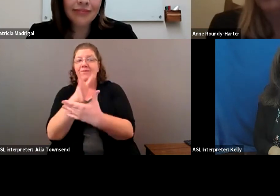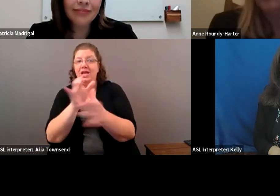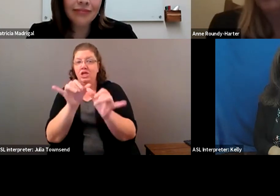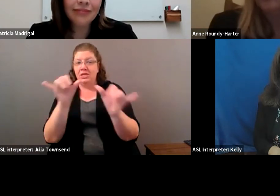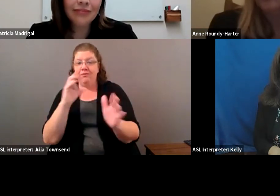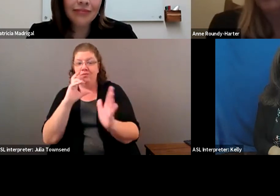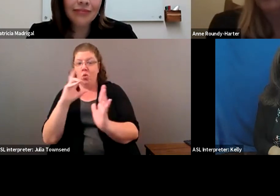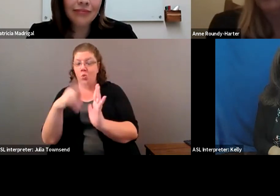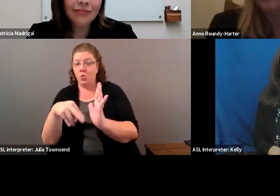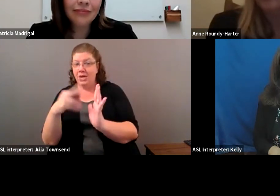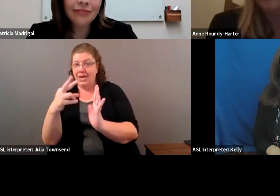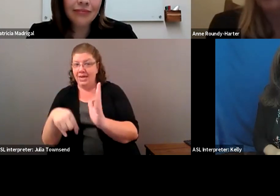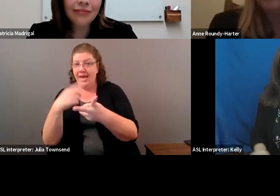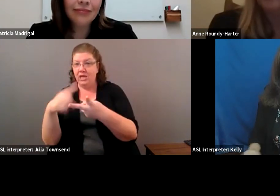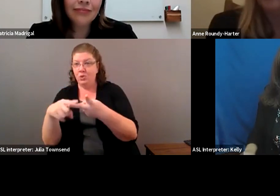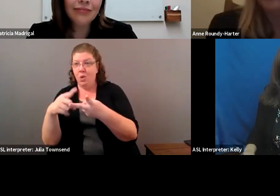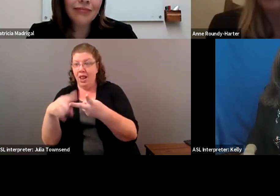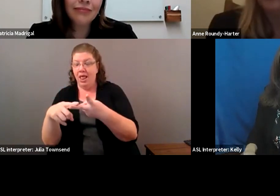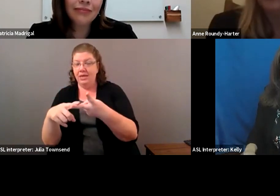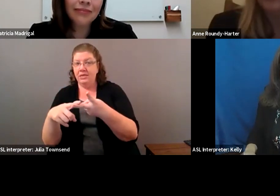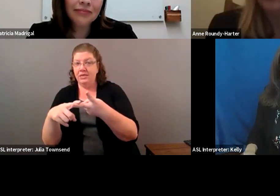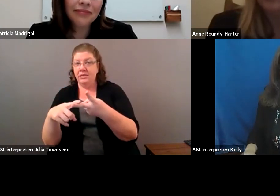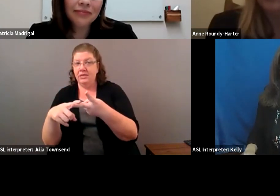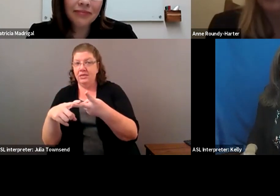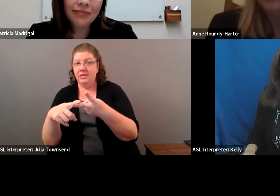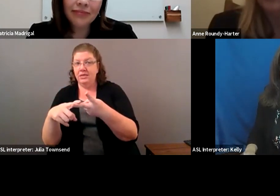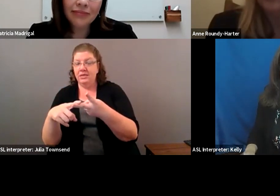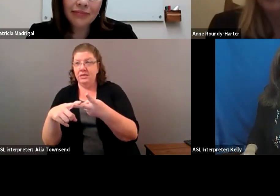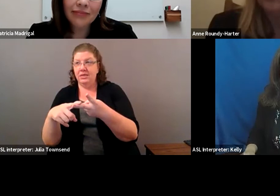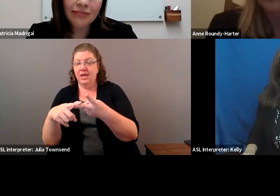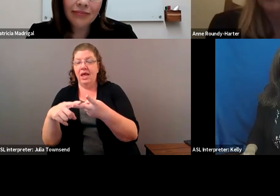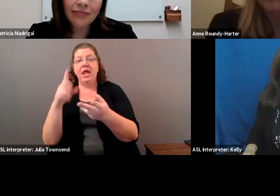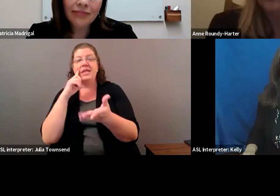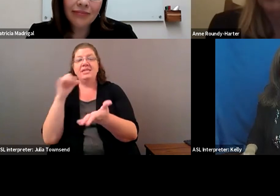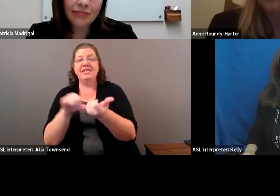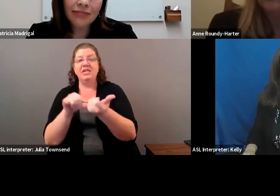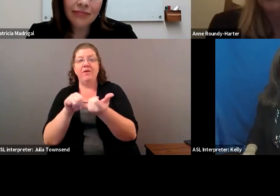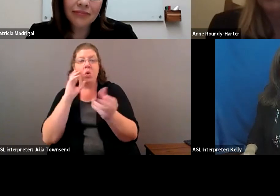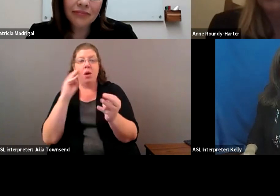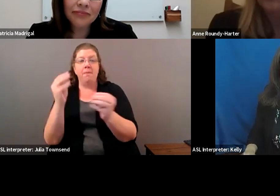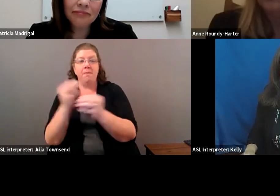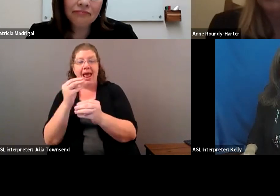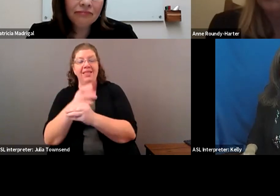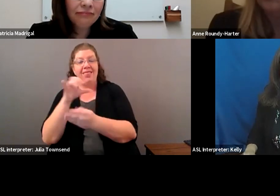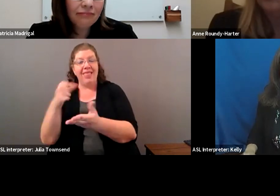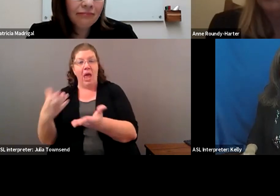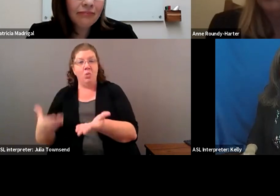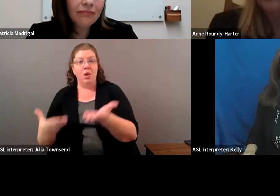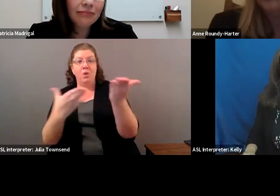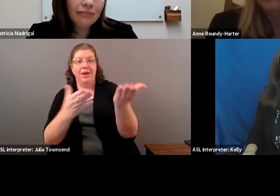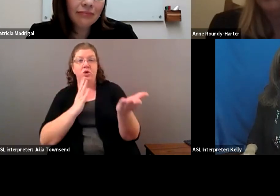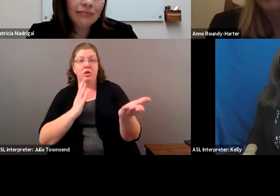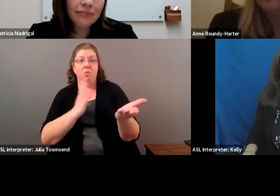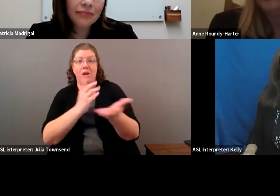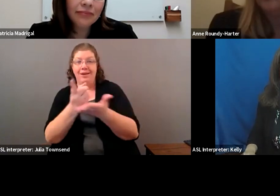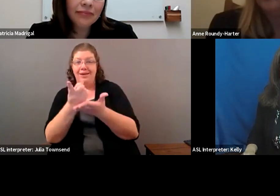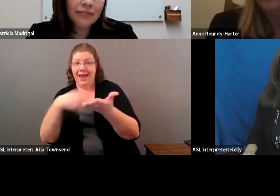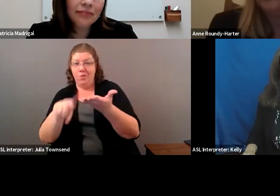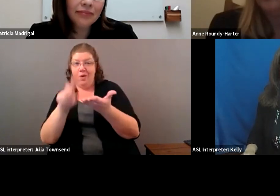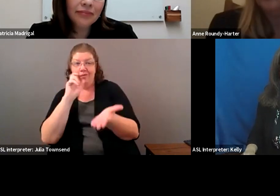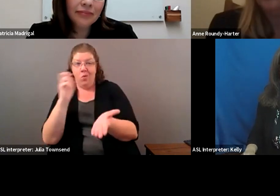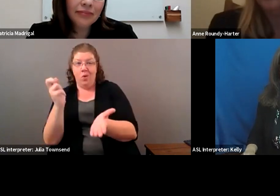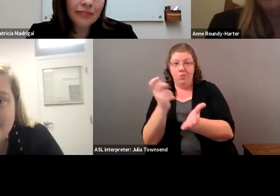well as illustrative math, which we will be bringing to the board next week for a proposal for an adoption